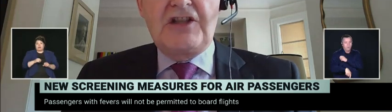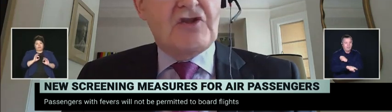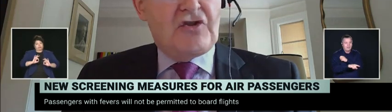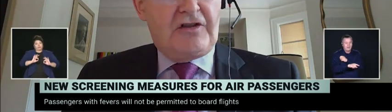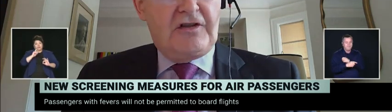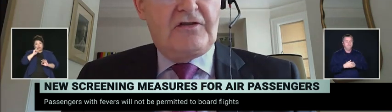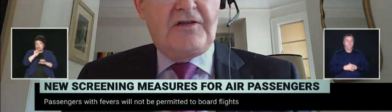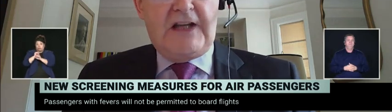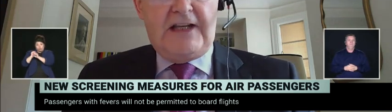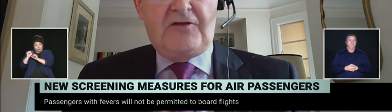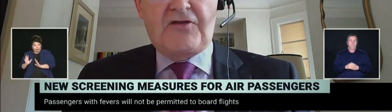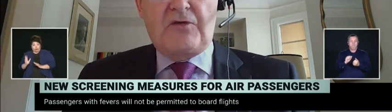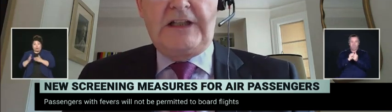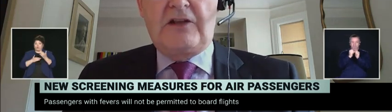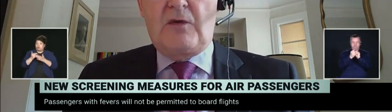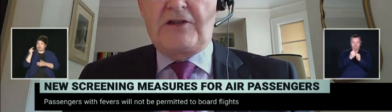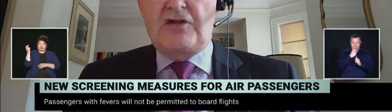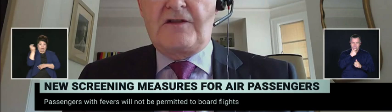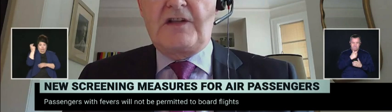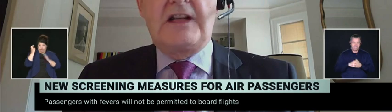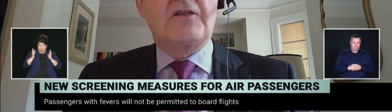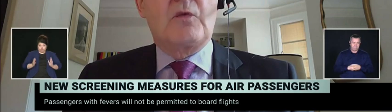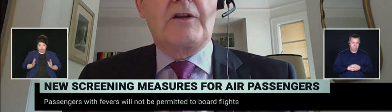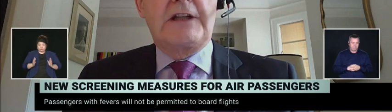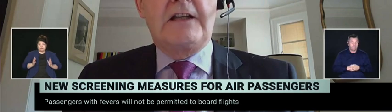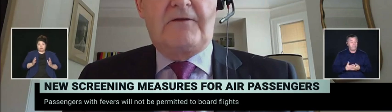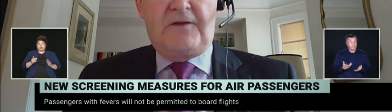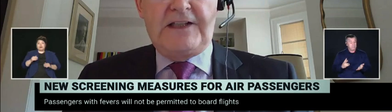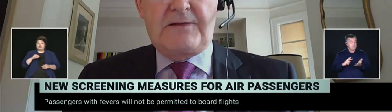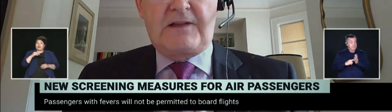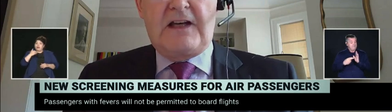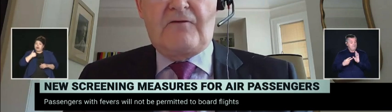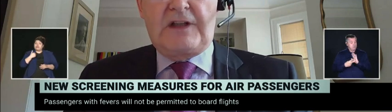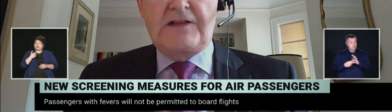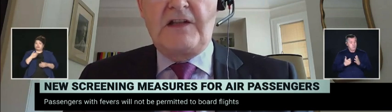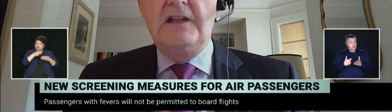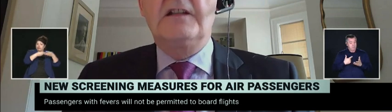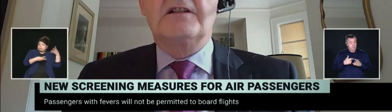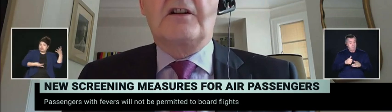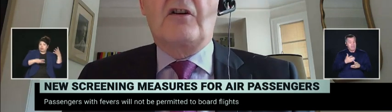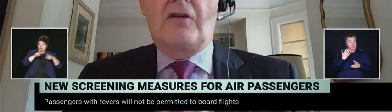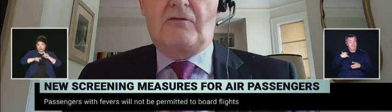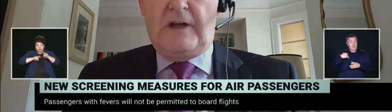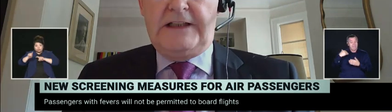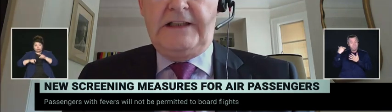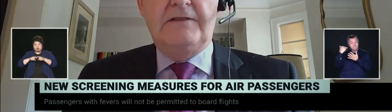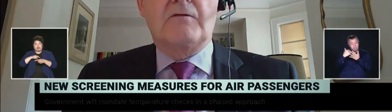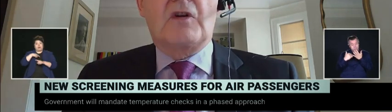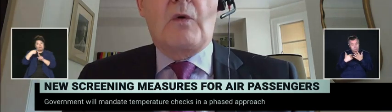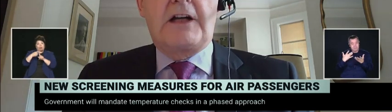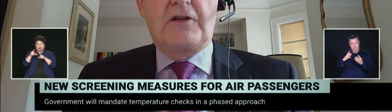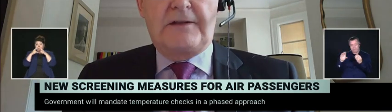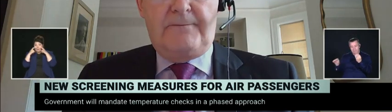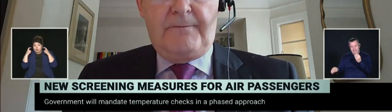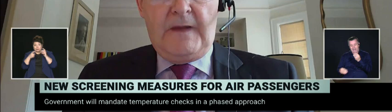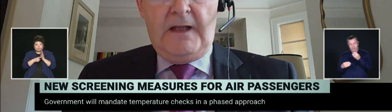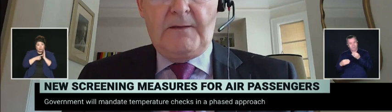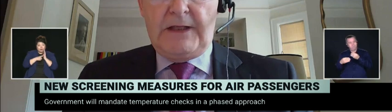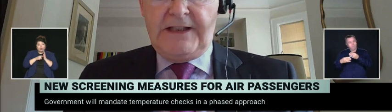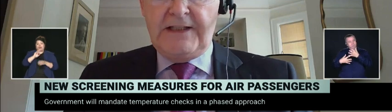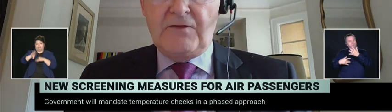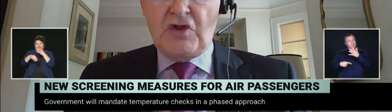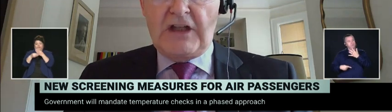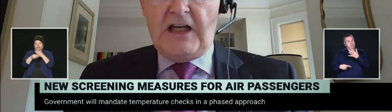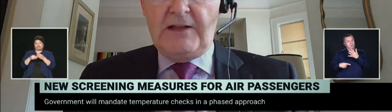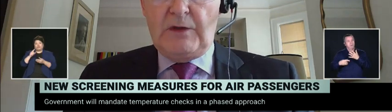an addition to the health screening questions and the wearing of face coverings that are already required.